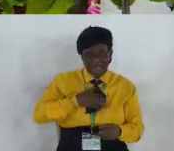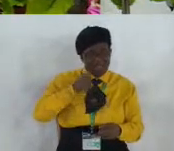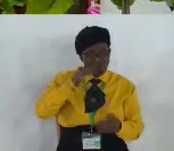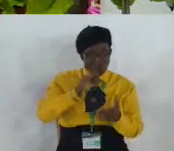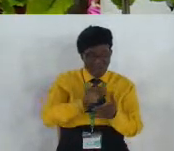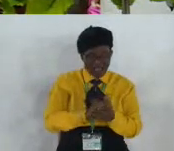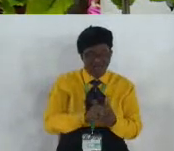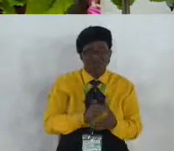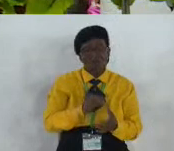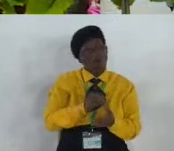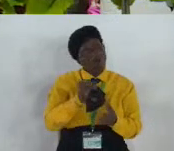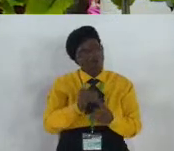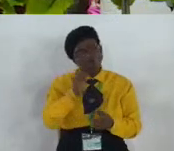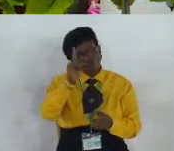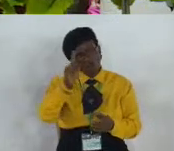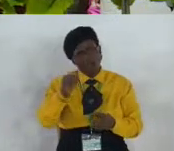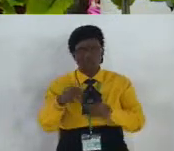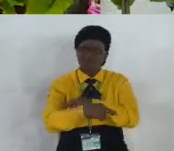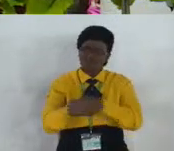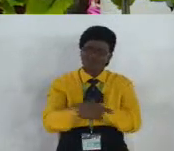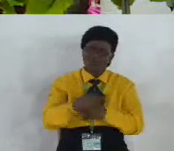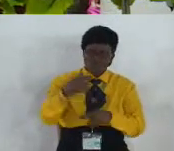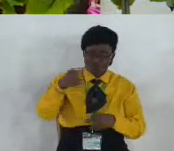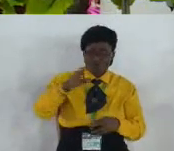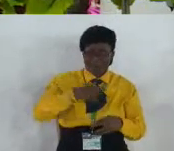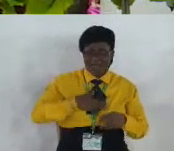and probably one room for guests.